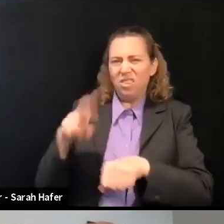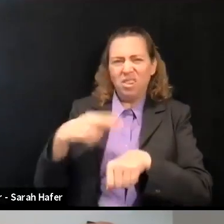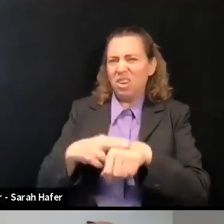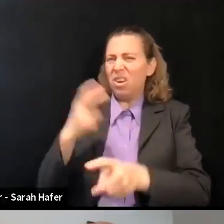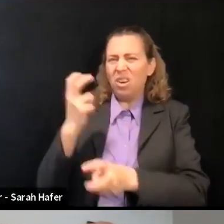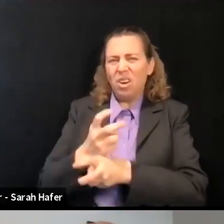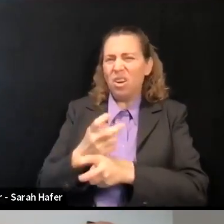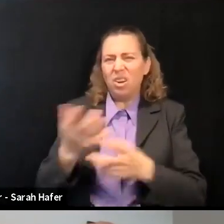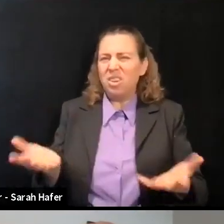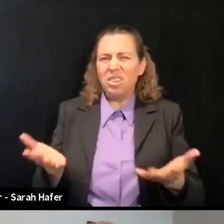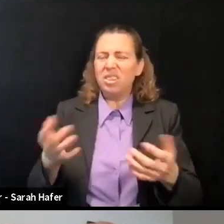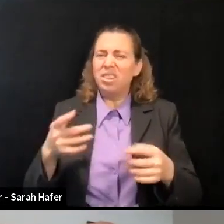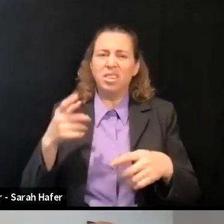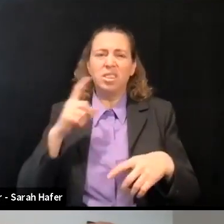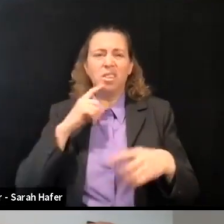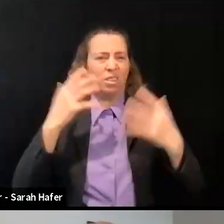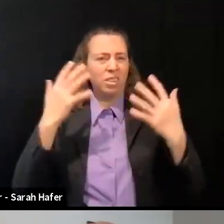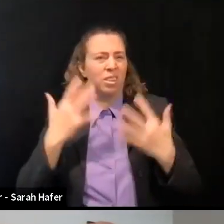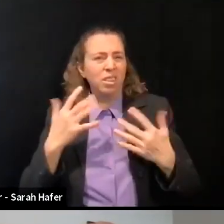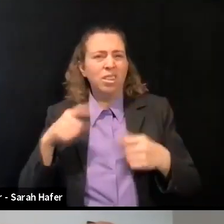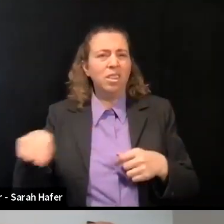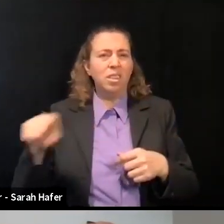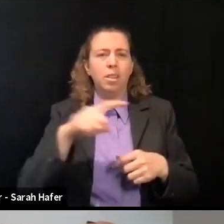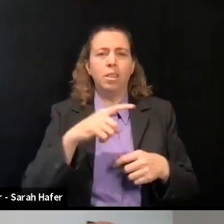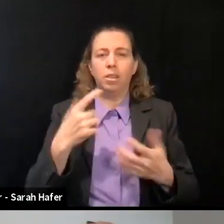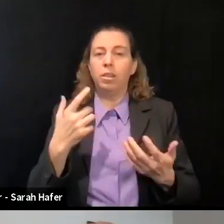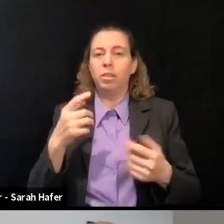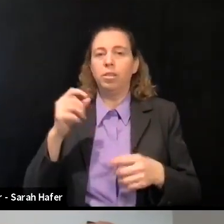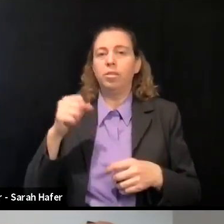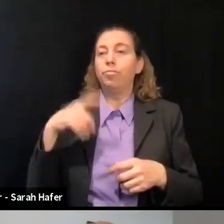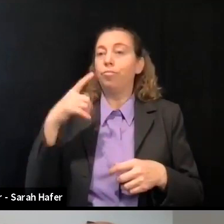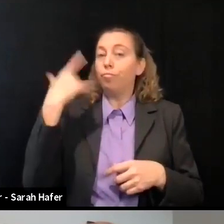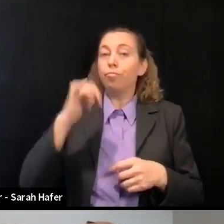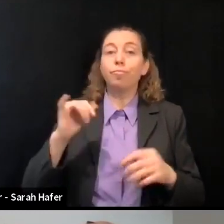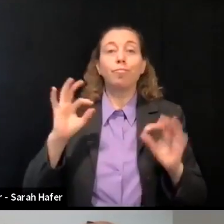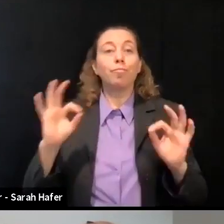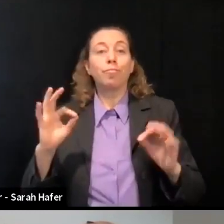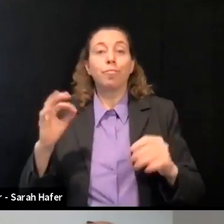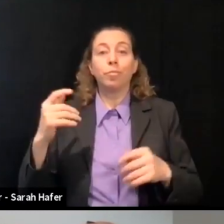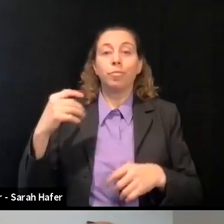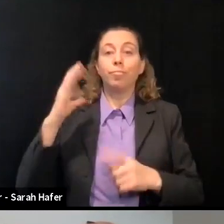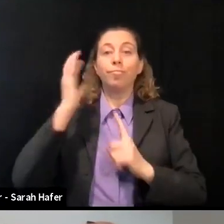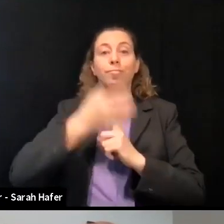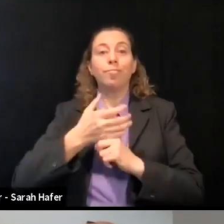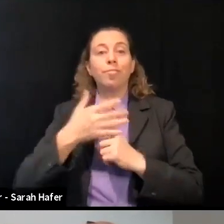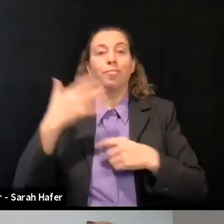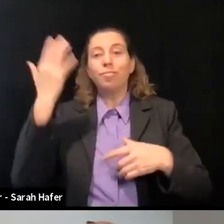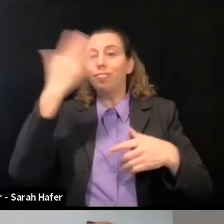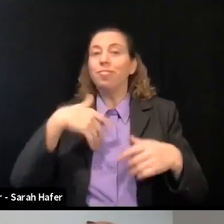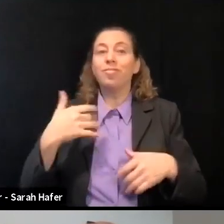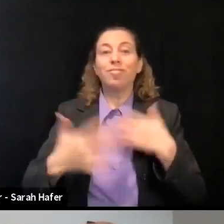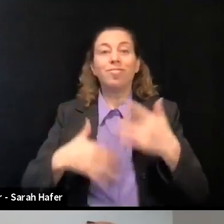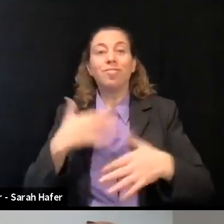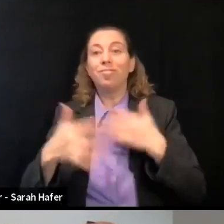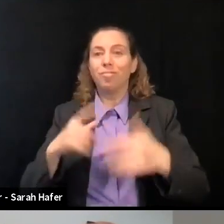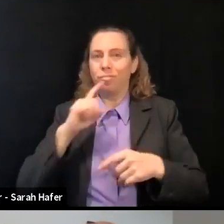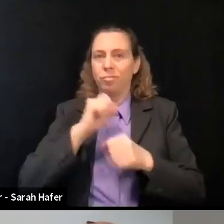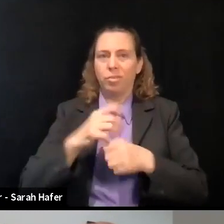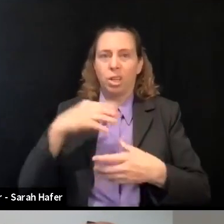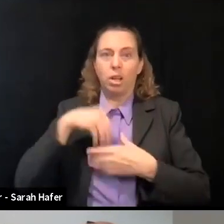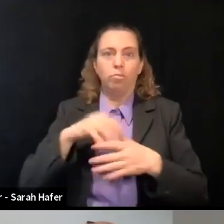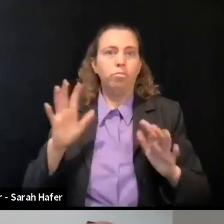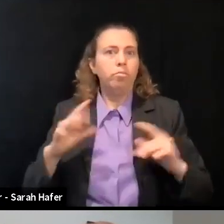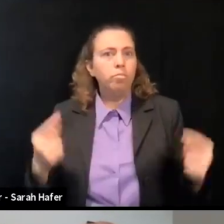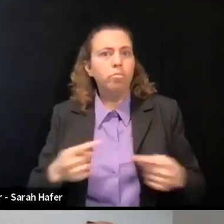others sometimes don't recognize that, and that make it maybe painful. But the good thing is you're asking